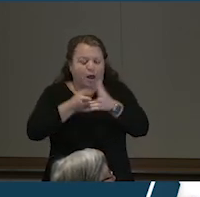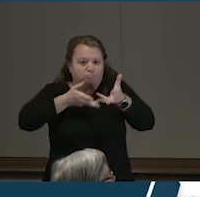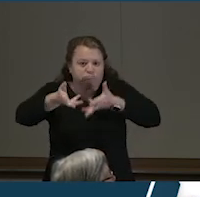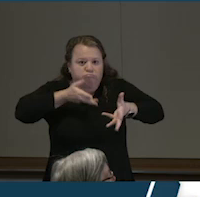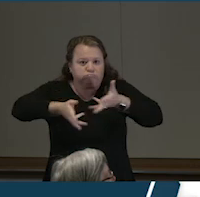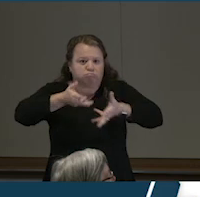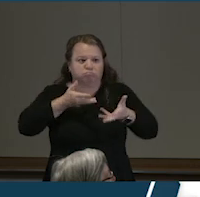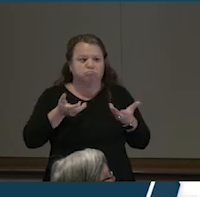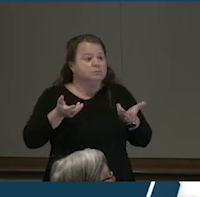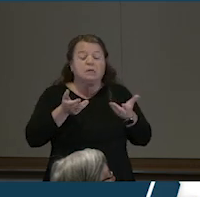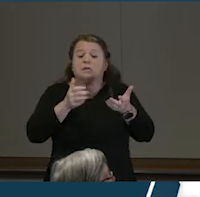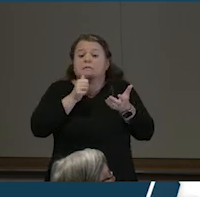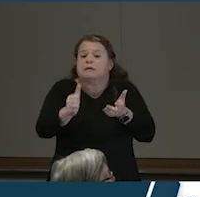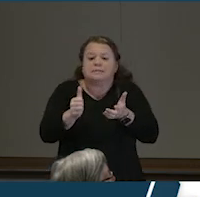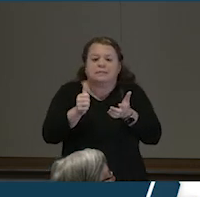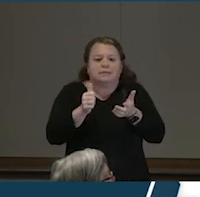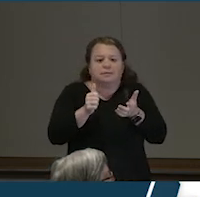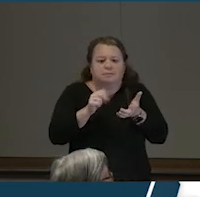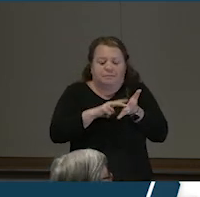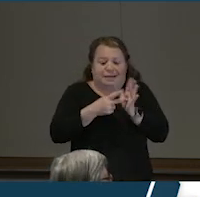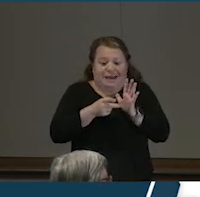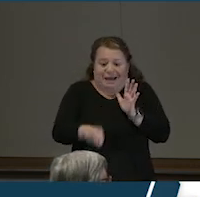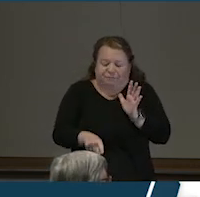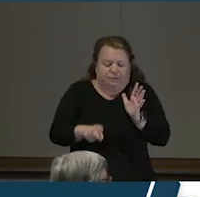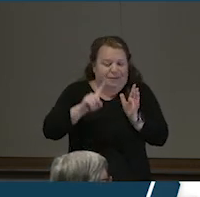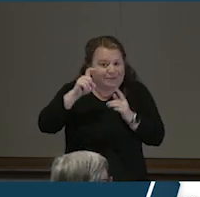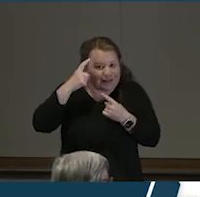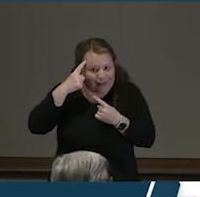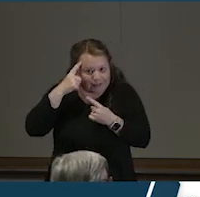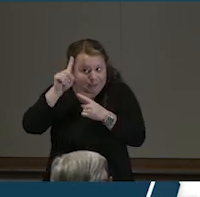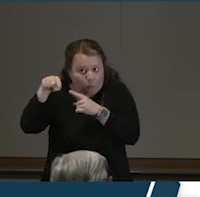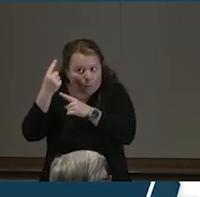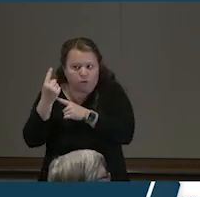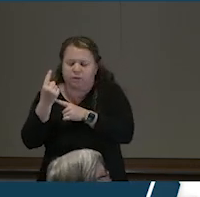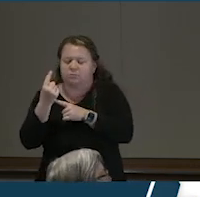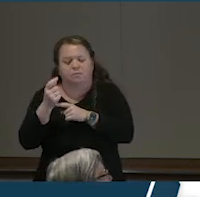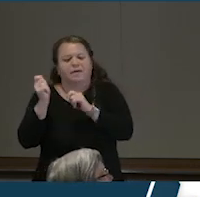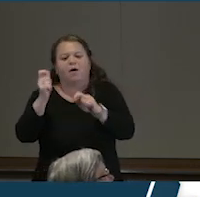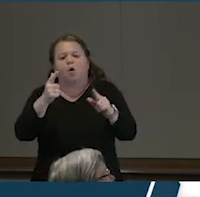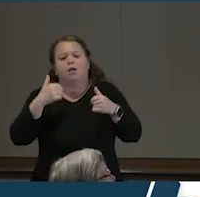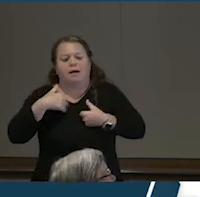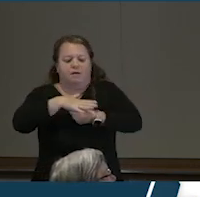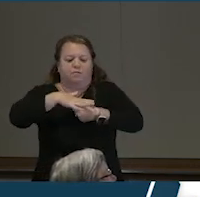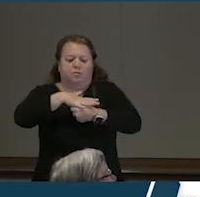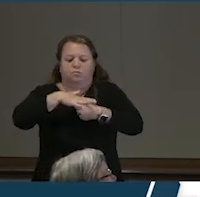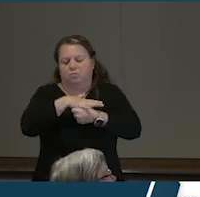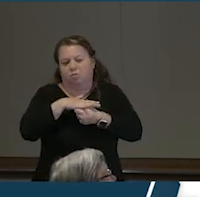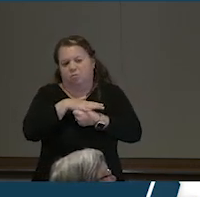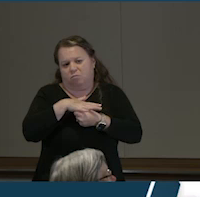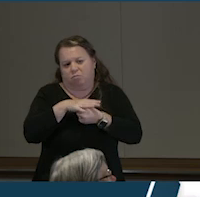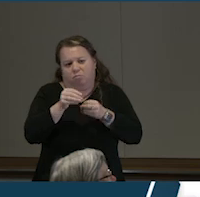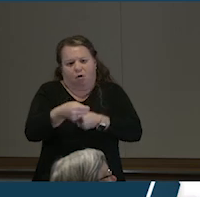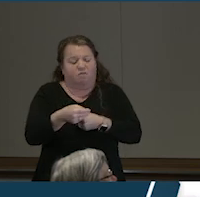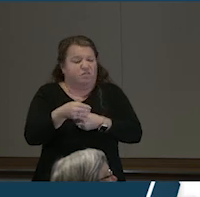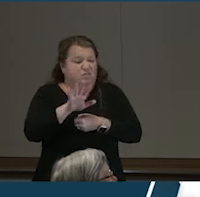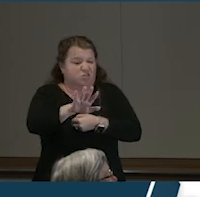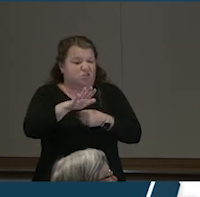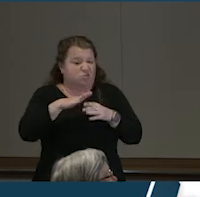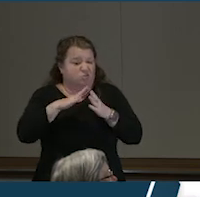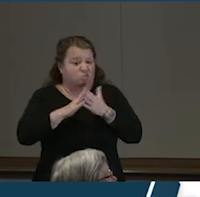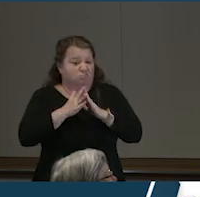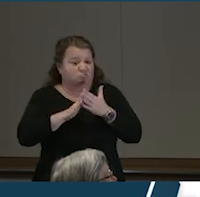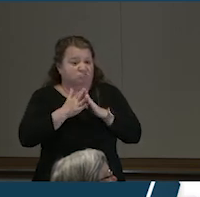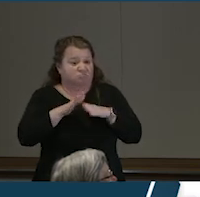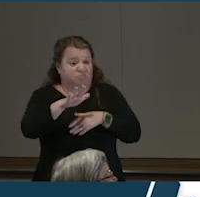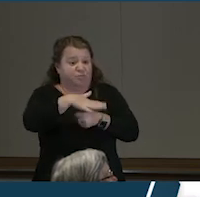Whether that doesn't need to be here either. You don't have to go to Tallahassee. They all have local offices right there in your towns that you could talk